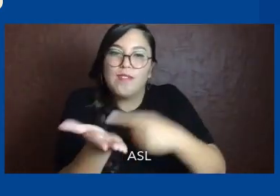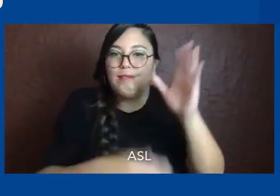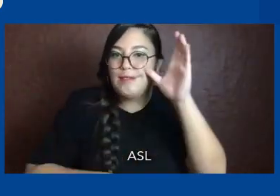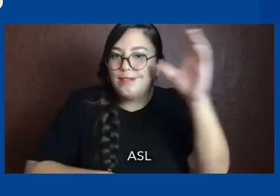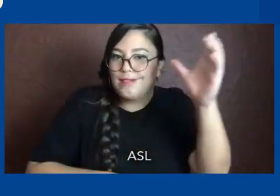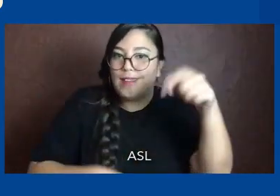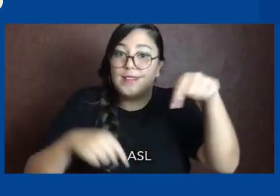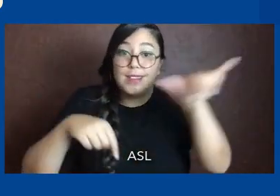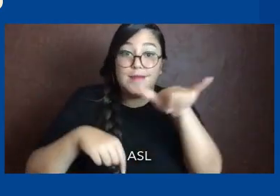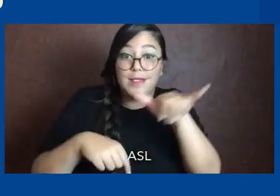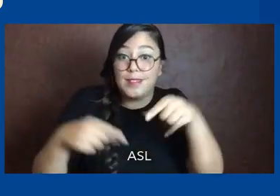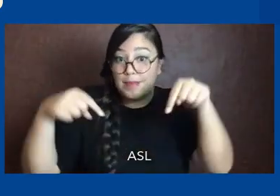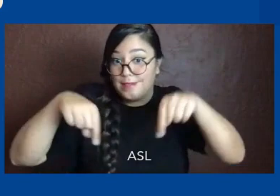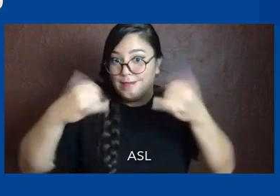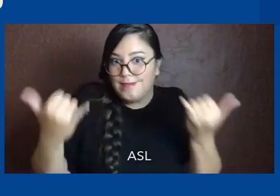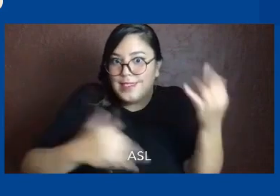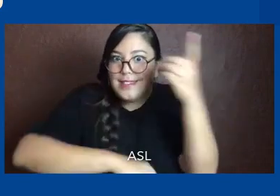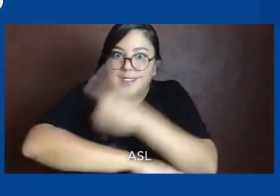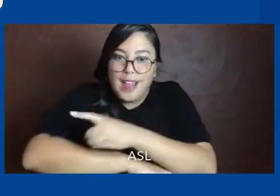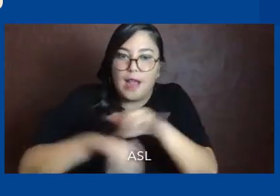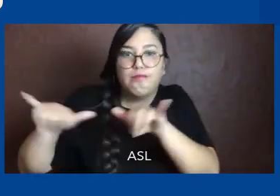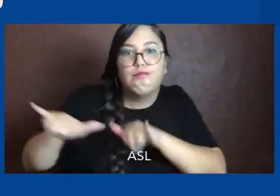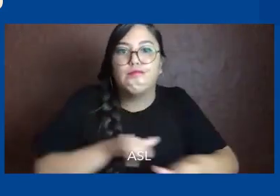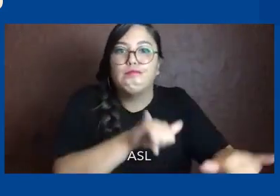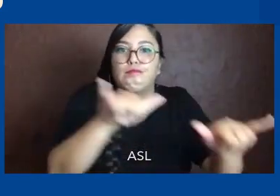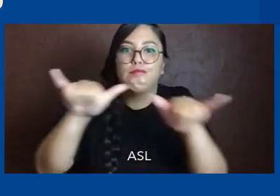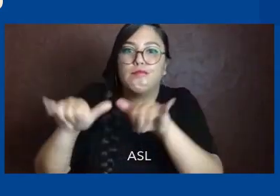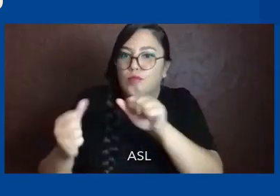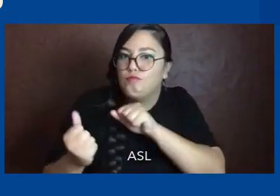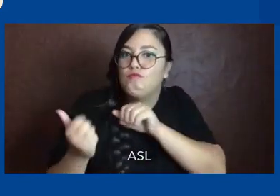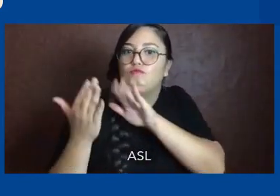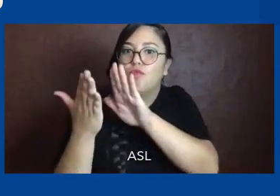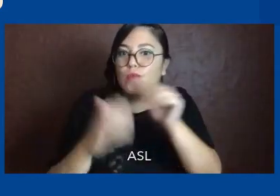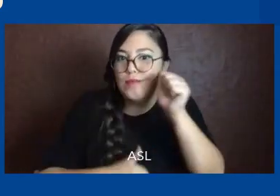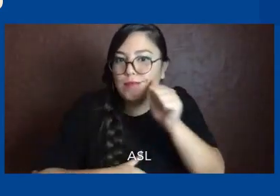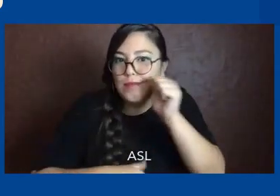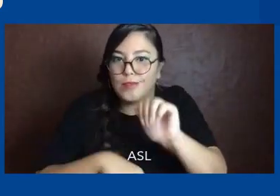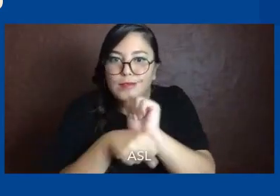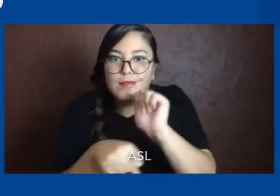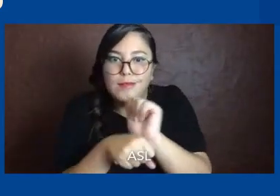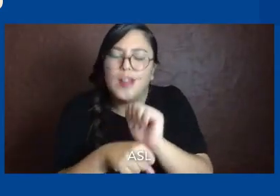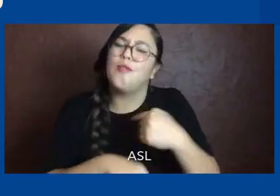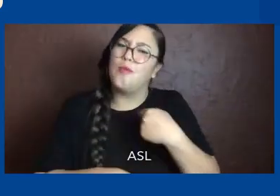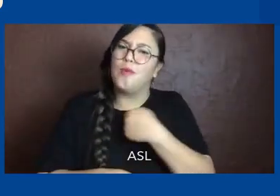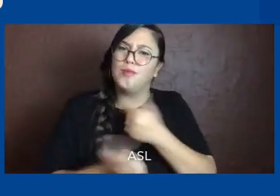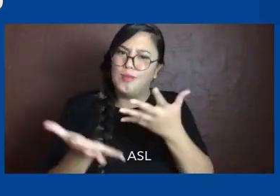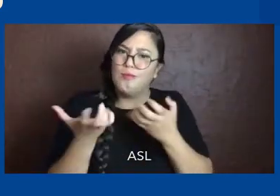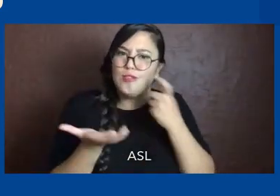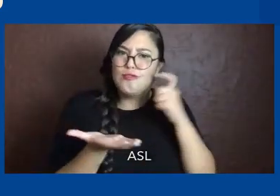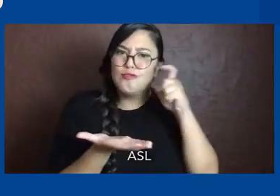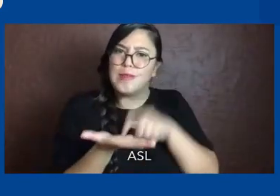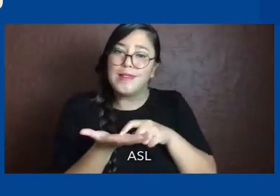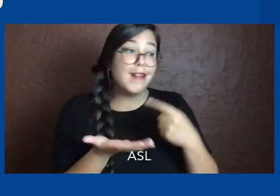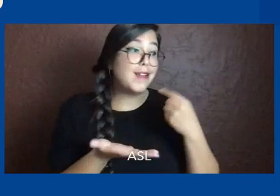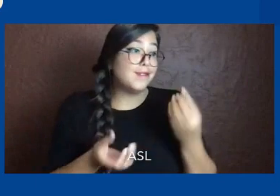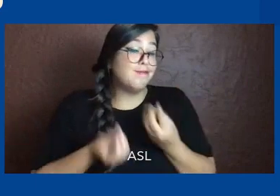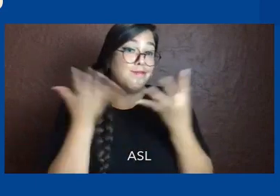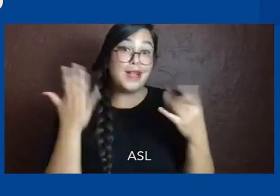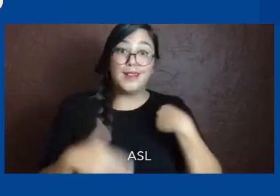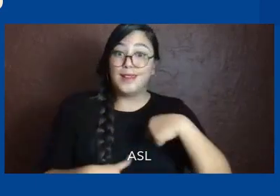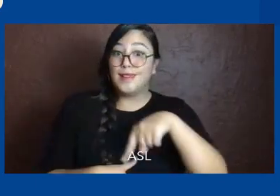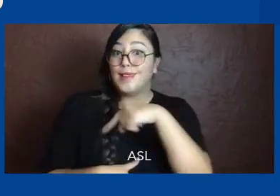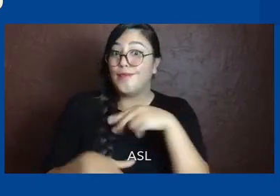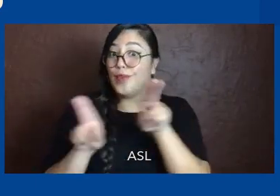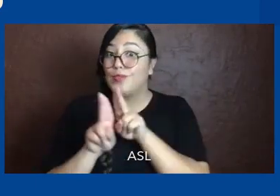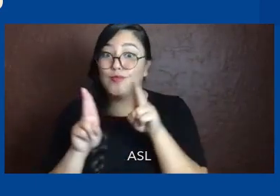our standardized practices, and recognizing that many of us are not in the union or have a